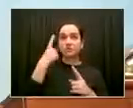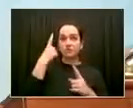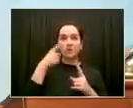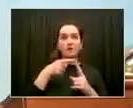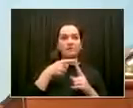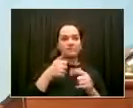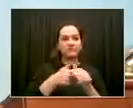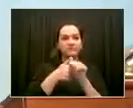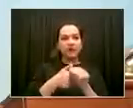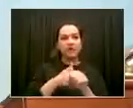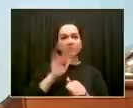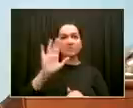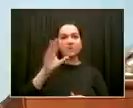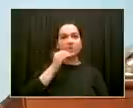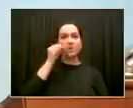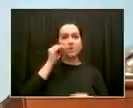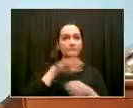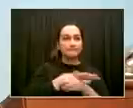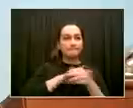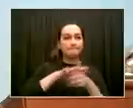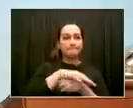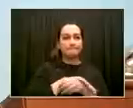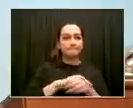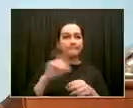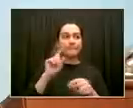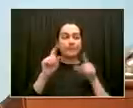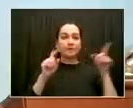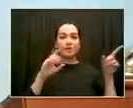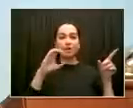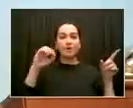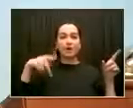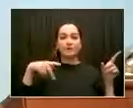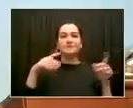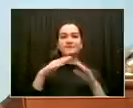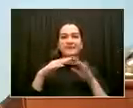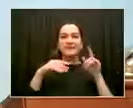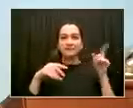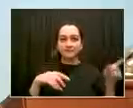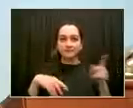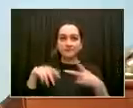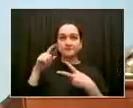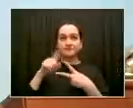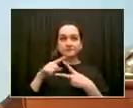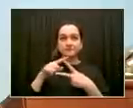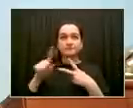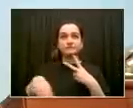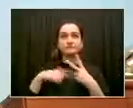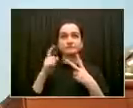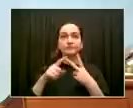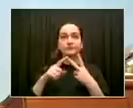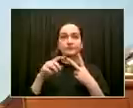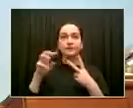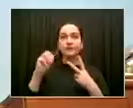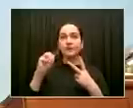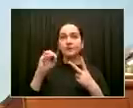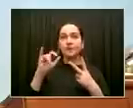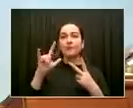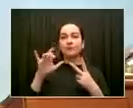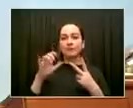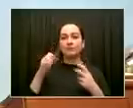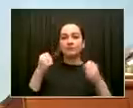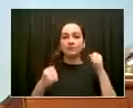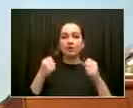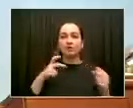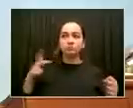locations where people cannot leave their home or their apartment, and we will do the vaccinations in that manner. So as we